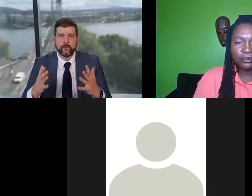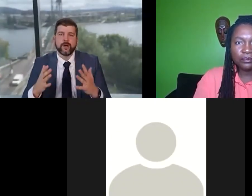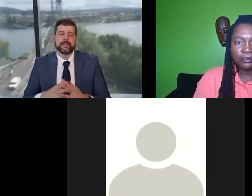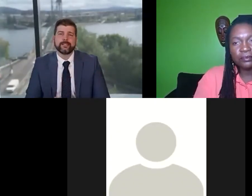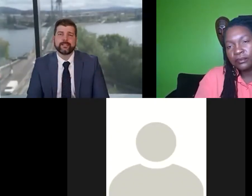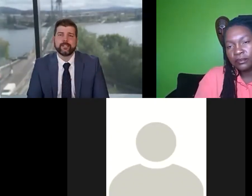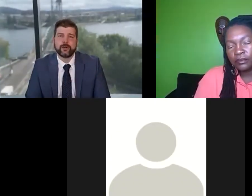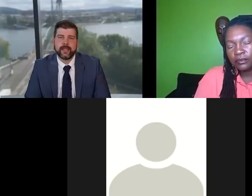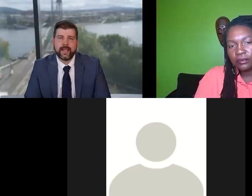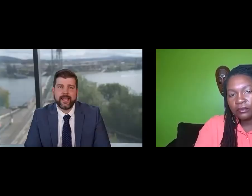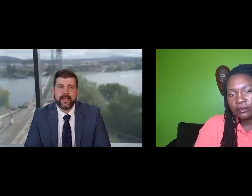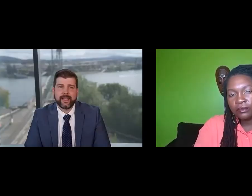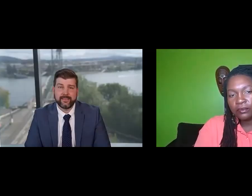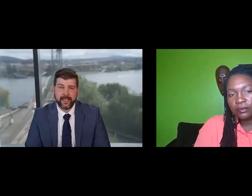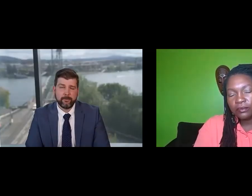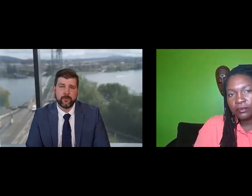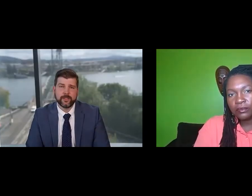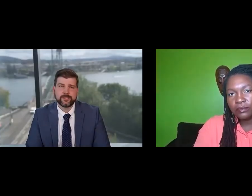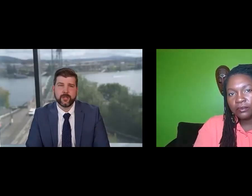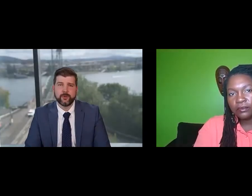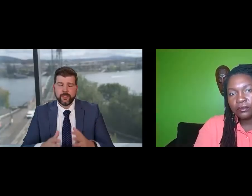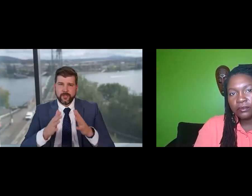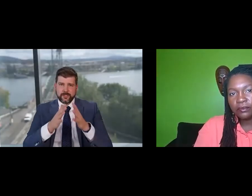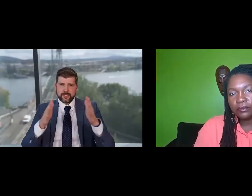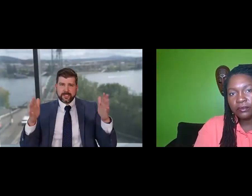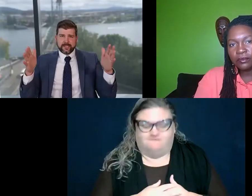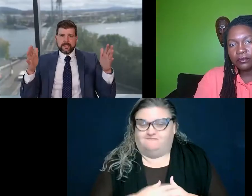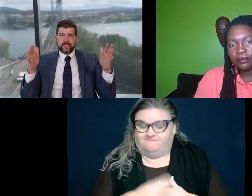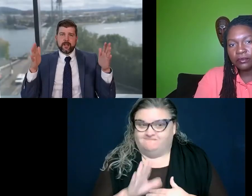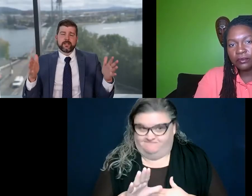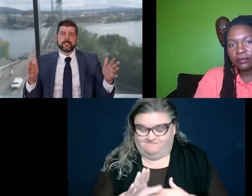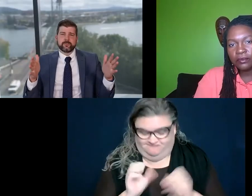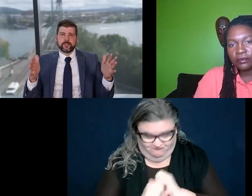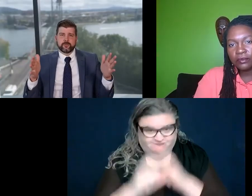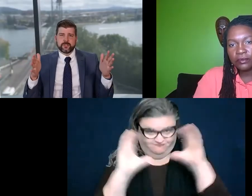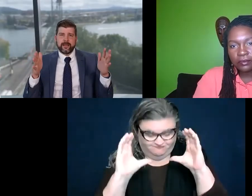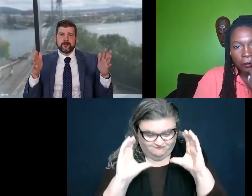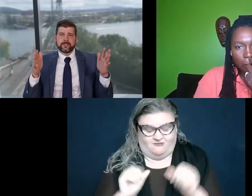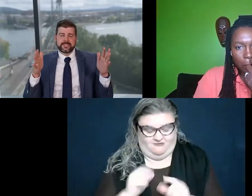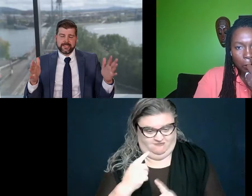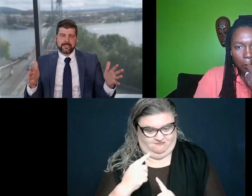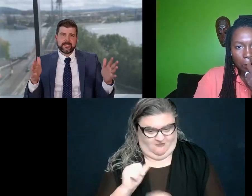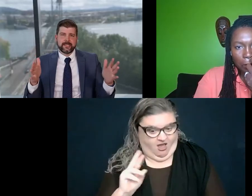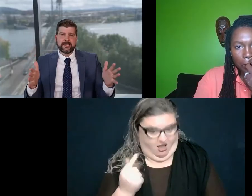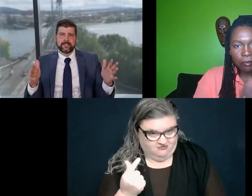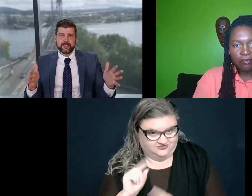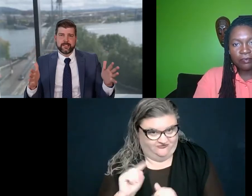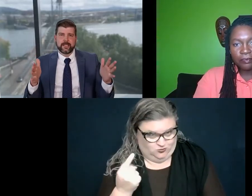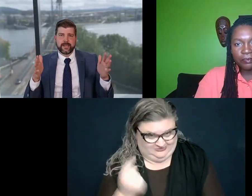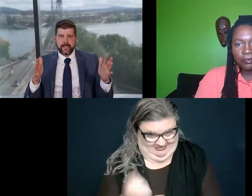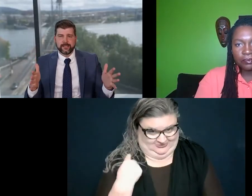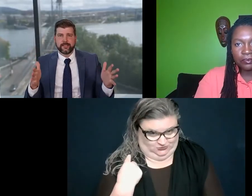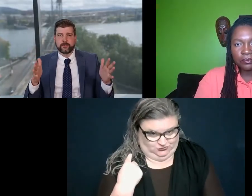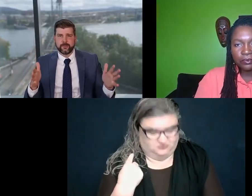day one, you know, and I had at that point, so to set the scene, August 1st was about 60 days